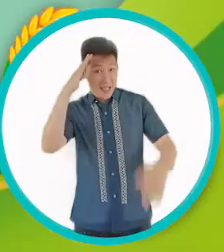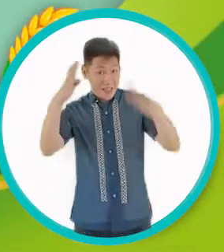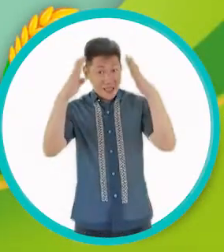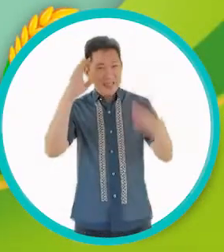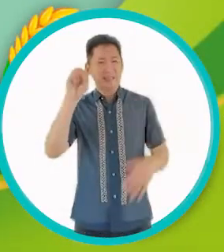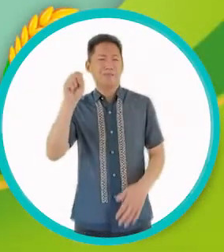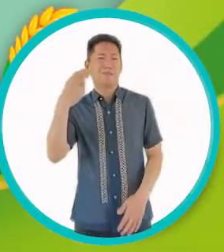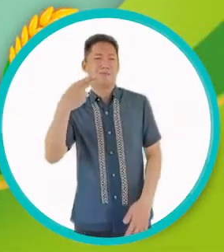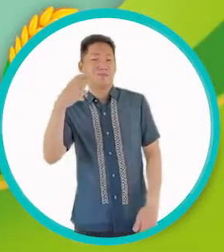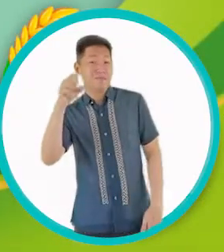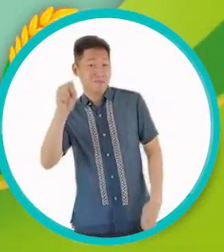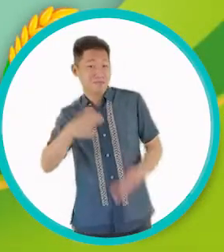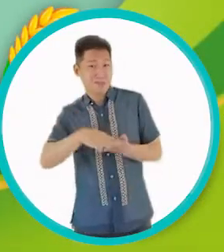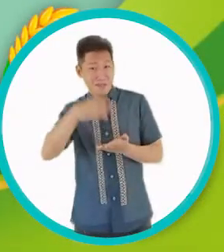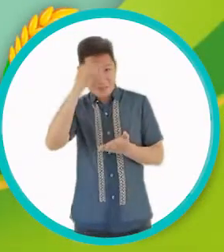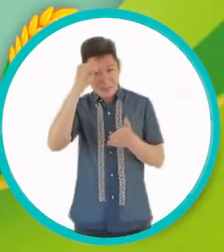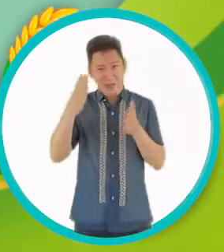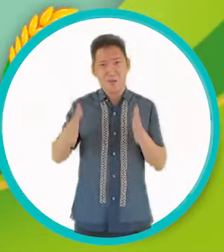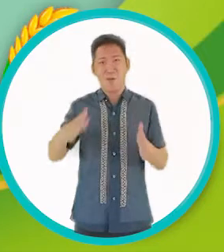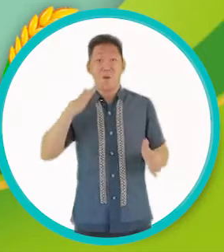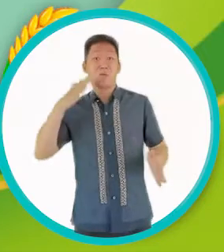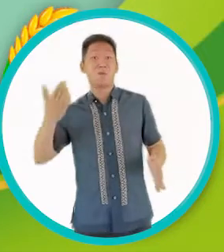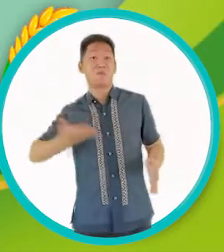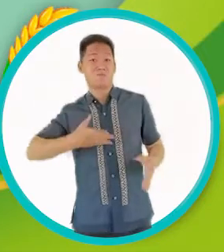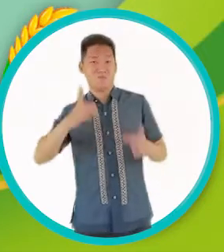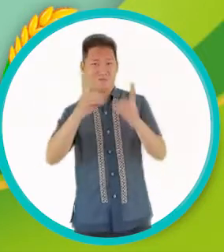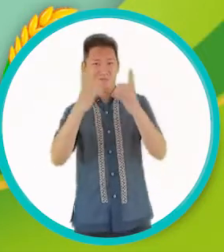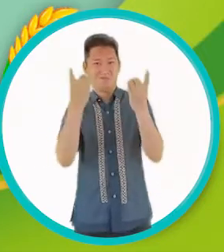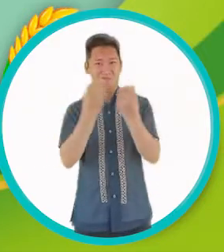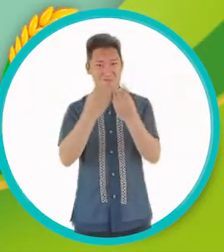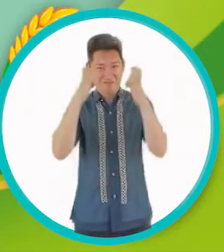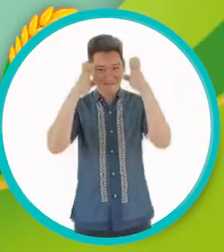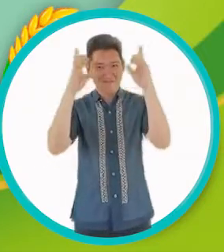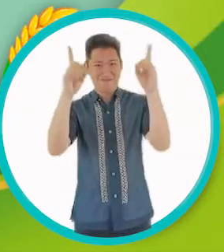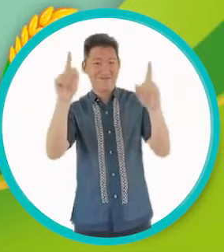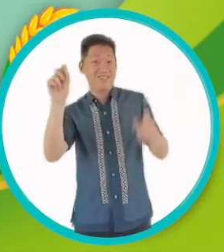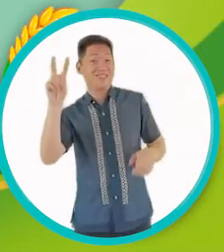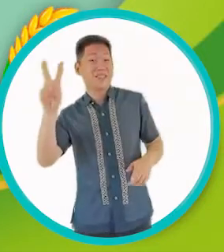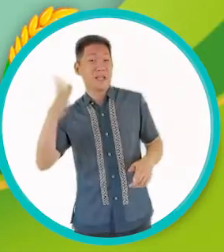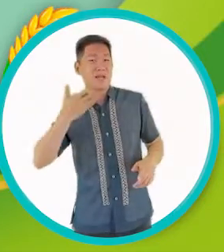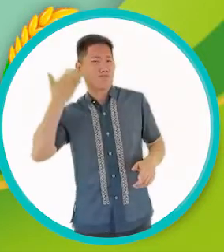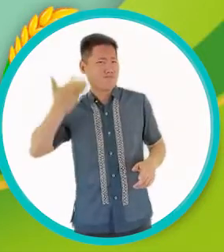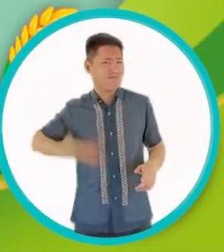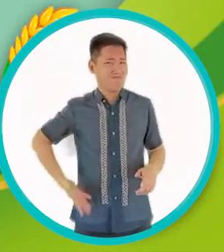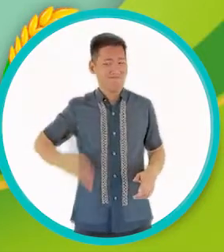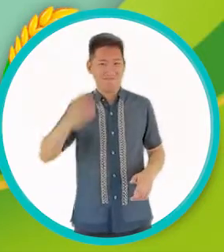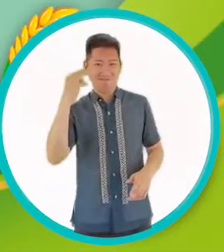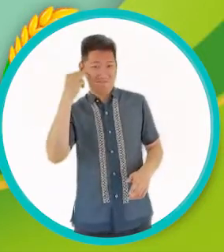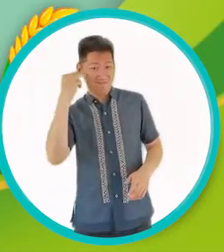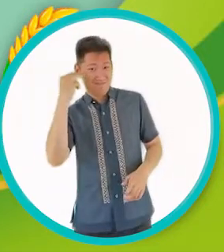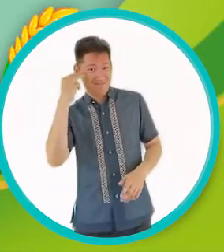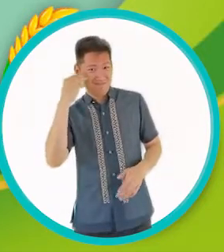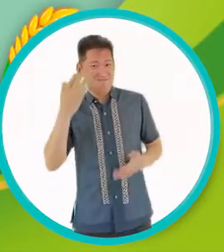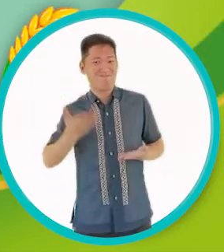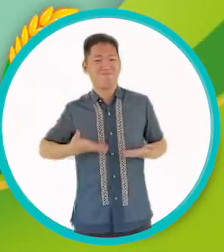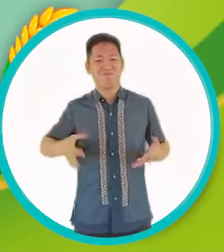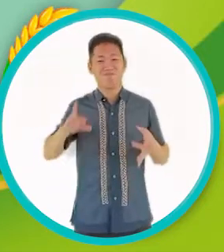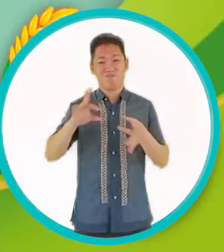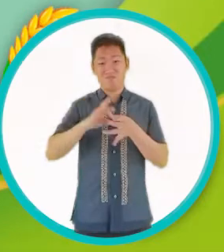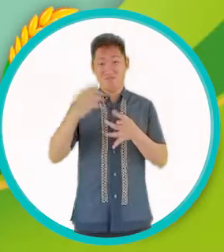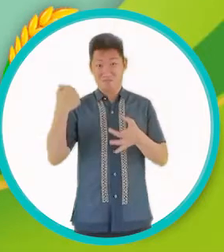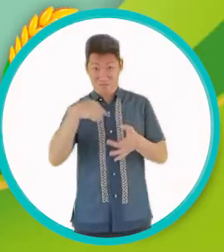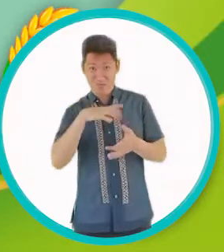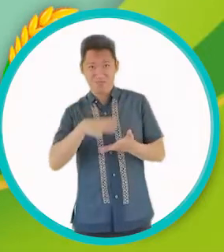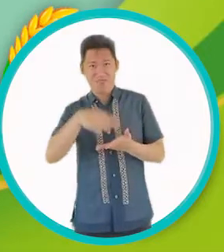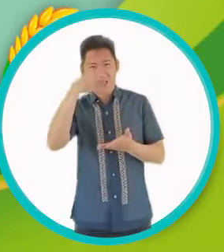Hello, dear senior high school learners! Welcome to DepEd TV. Teacher Michelle is here. Join